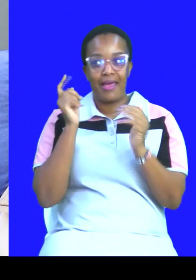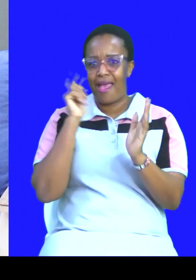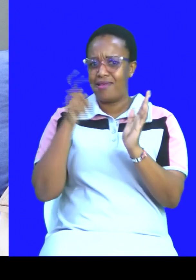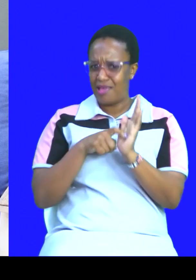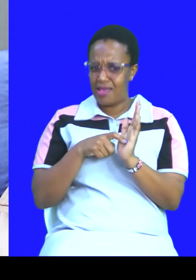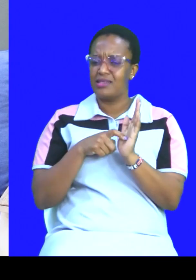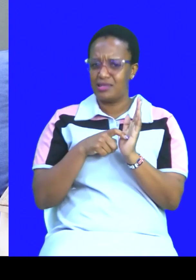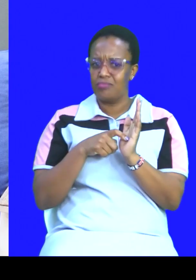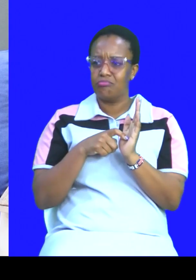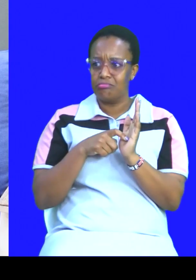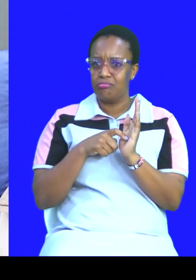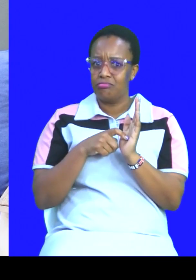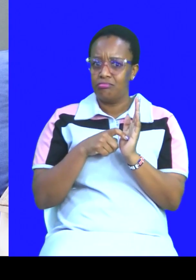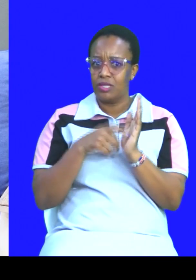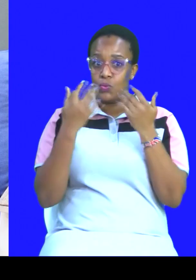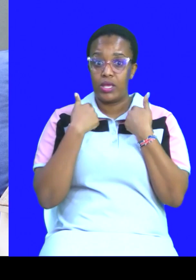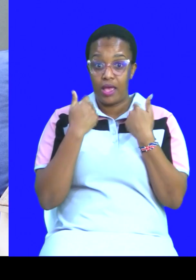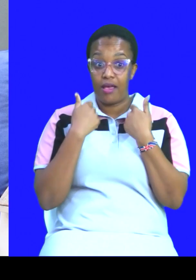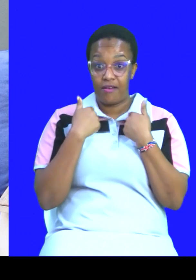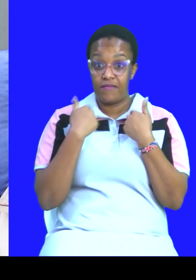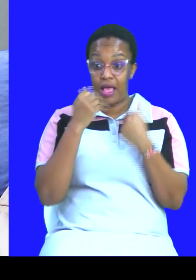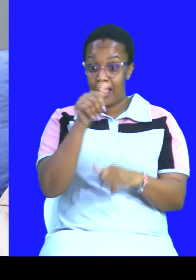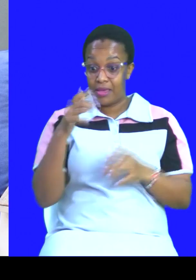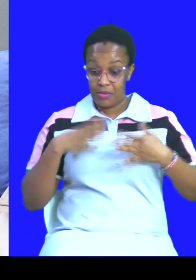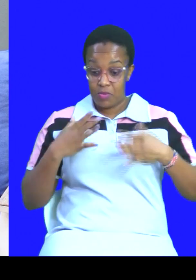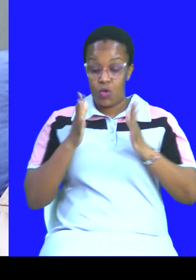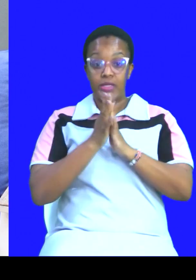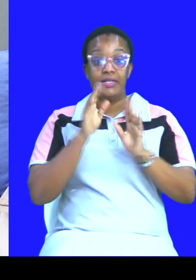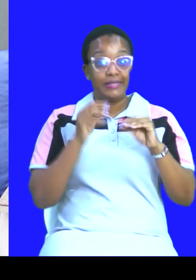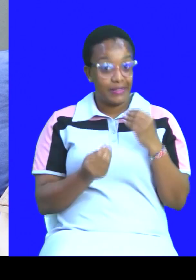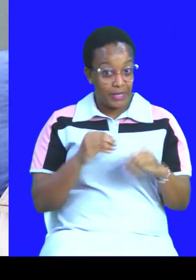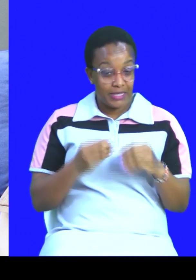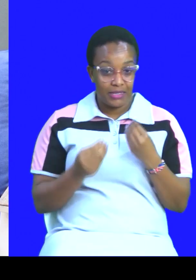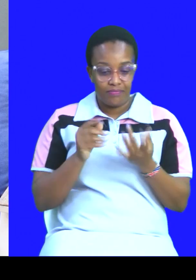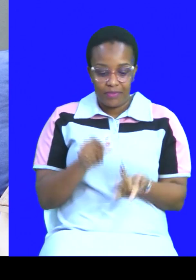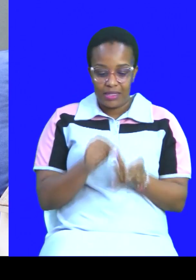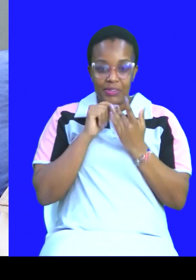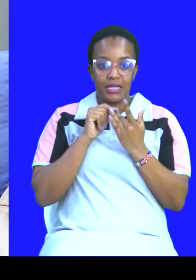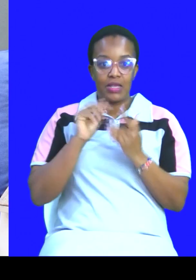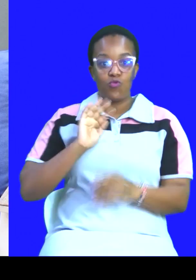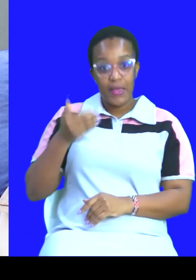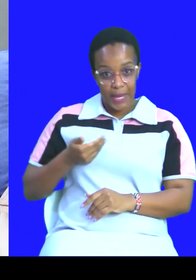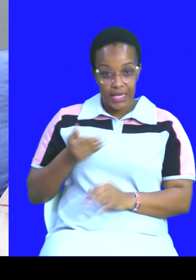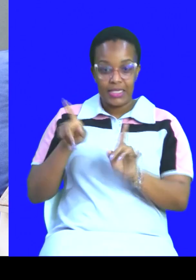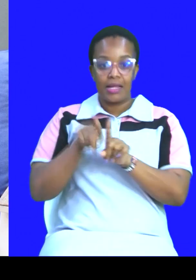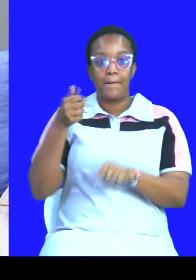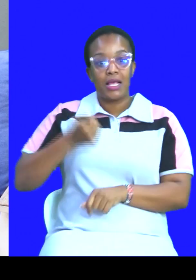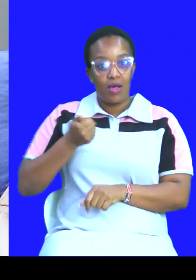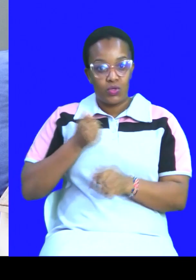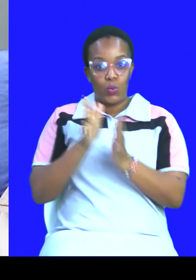are other women, especially the other persons with disabilities, especially women and girls with